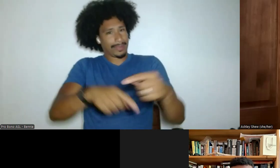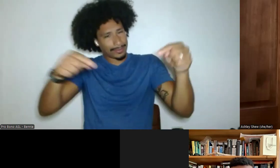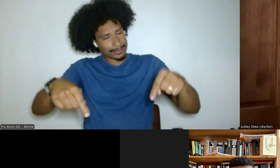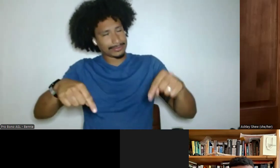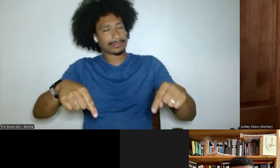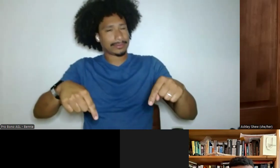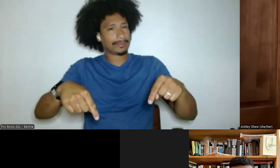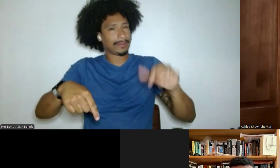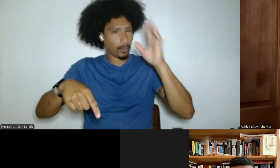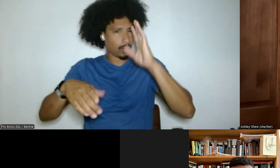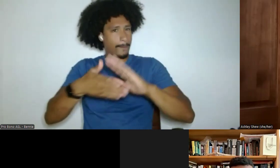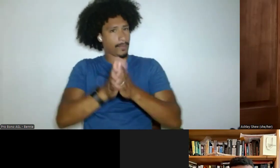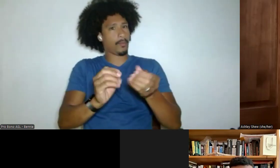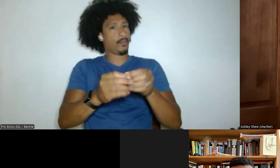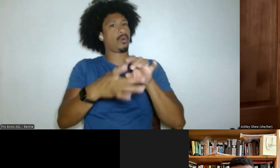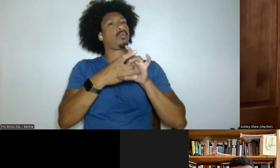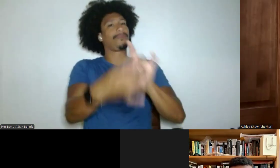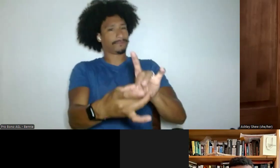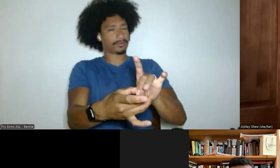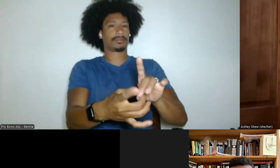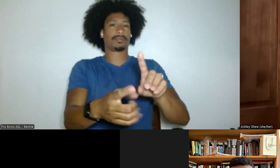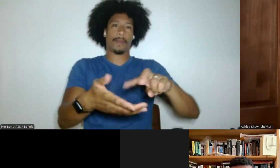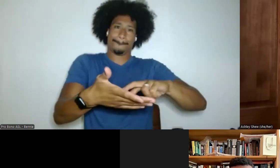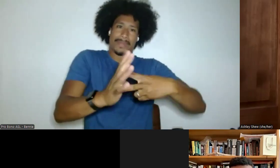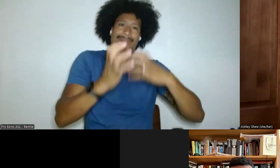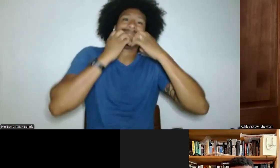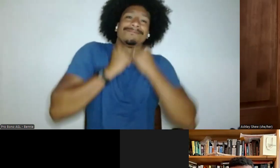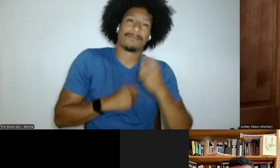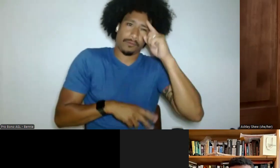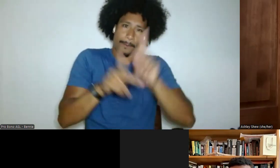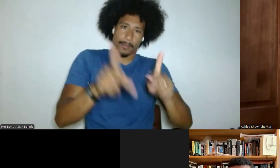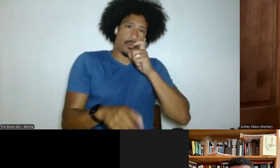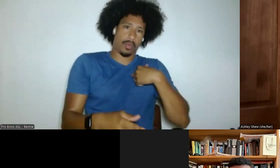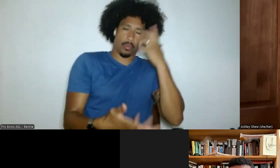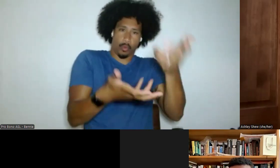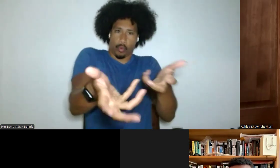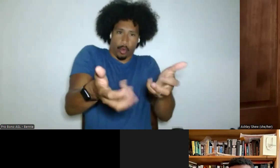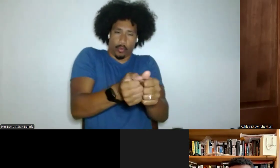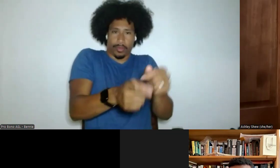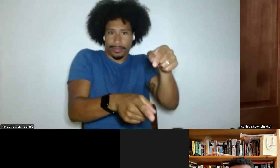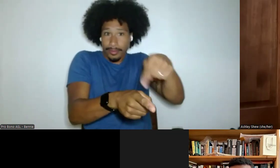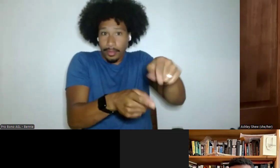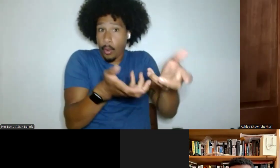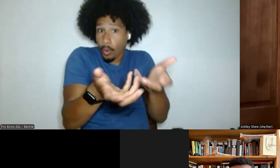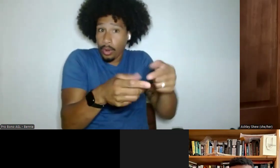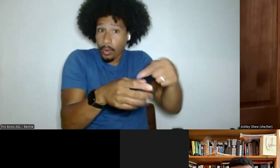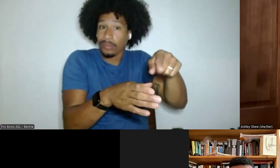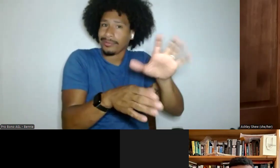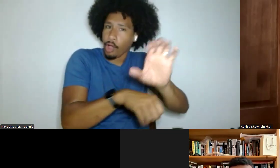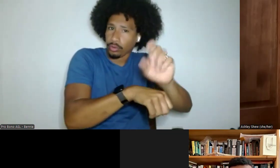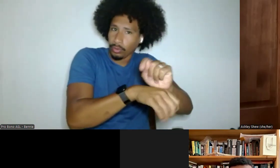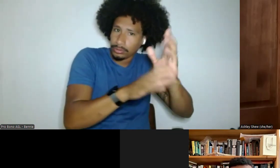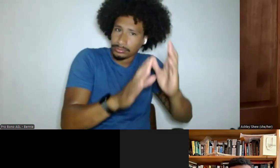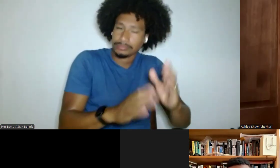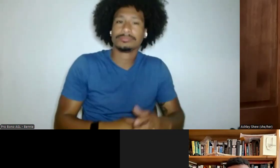relevant and meaningful to the people that we'll be working with, the people that will be our consultants. And so sometimes that looks very locally